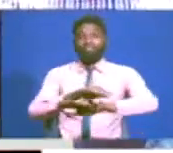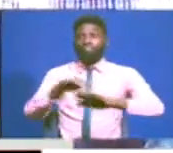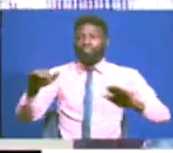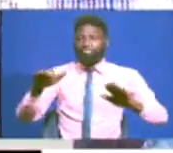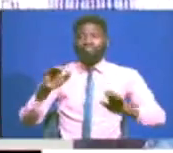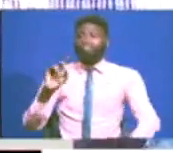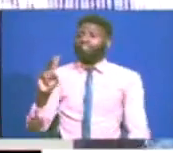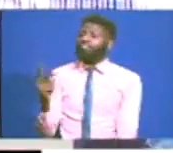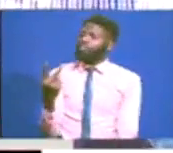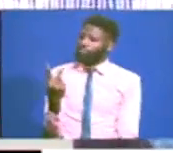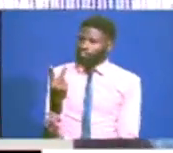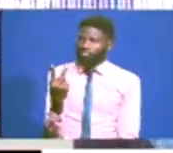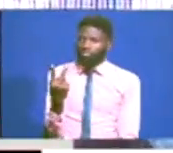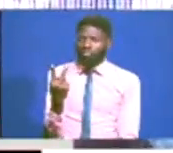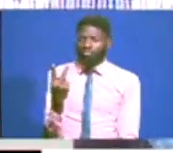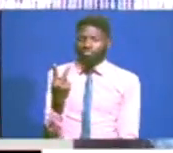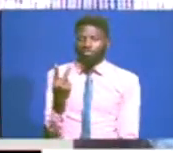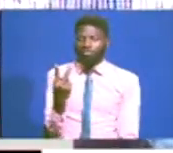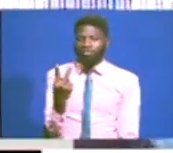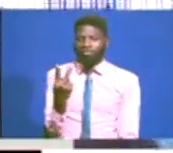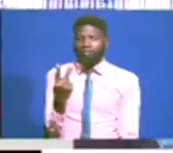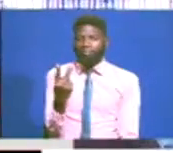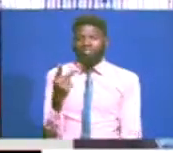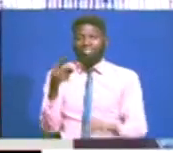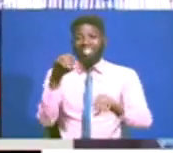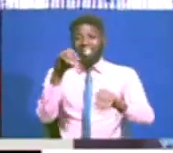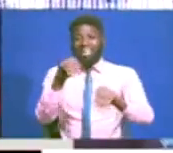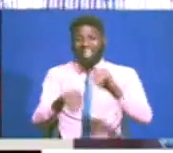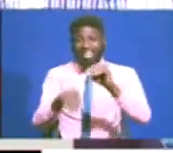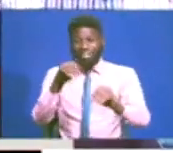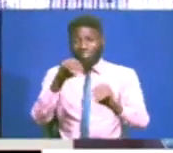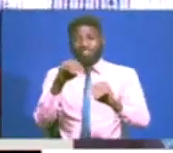Secondly, electoral deceit must end.